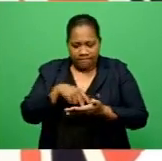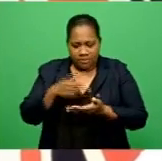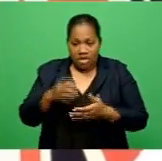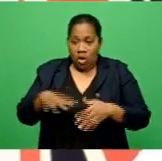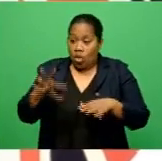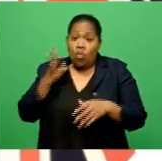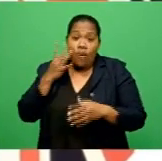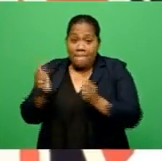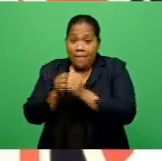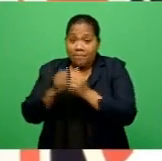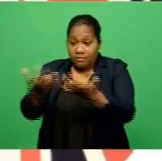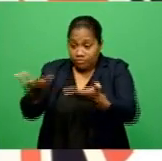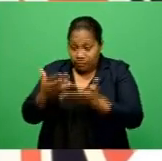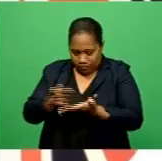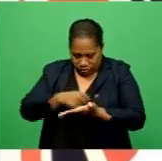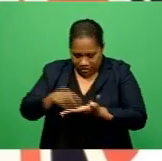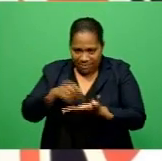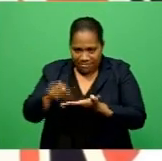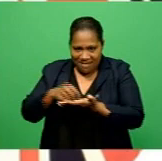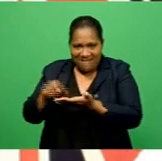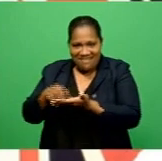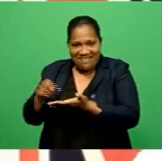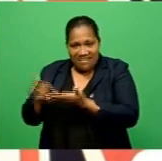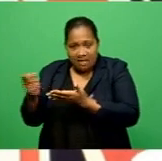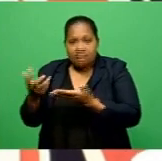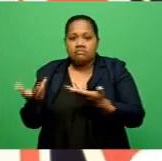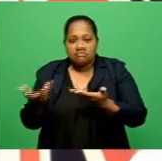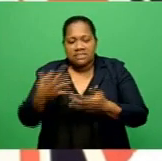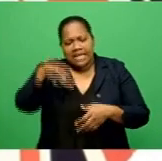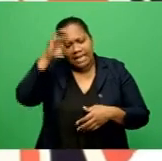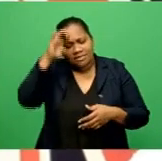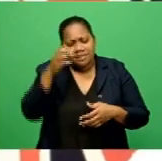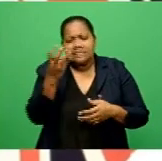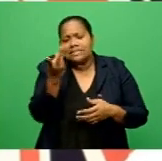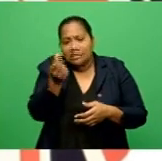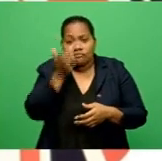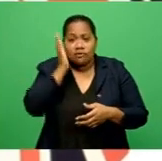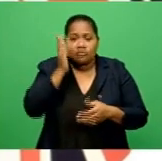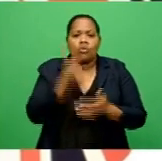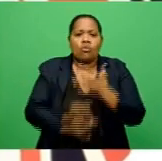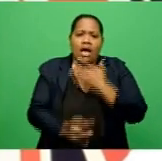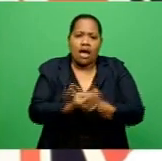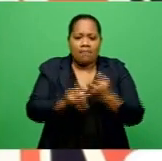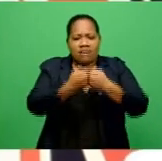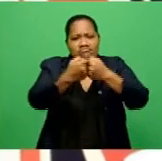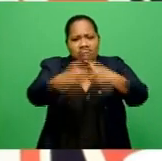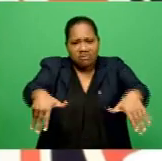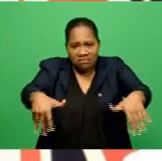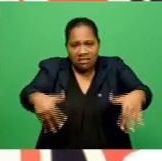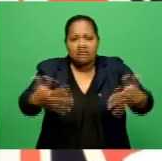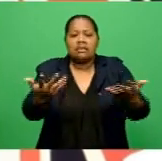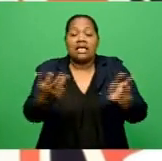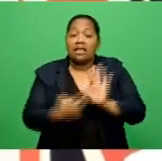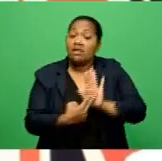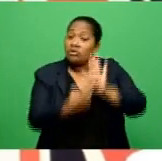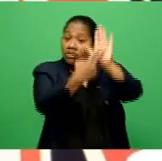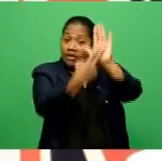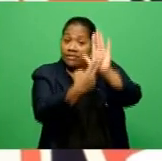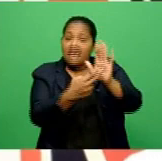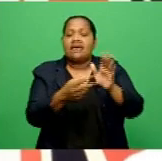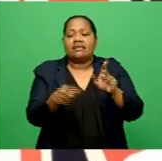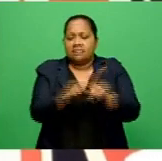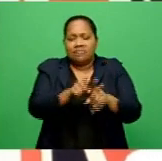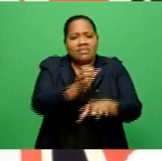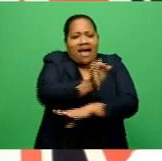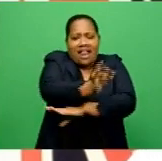arrive. As expected, several of our schools have been damaged, particularly in the North and Maritime